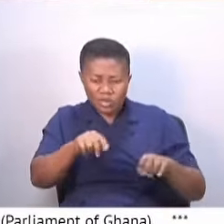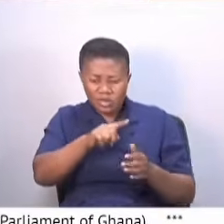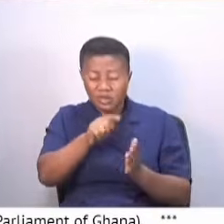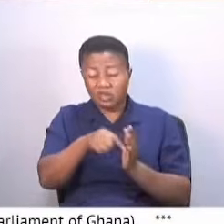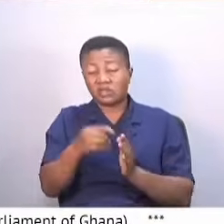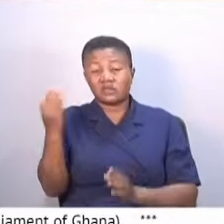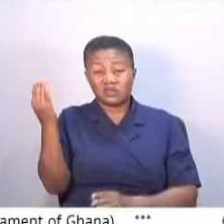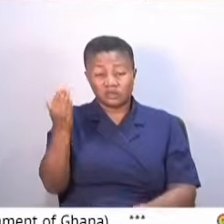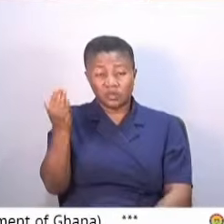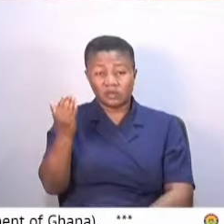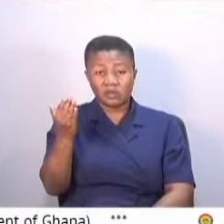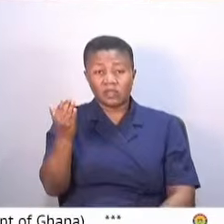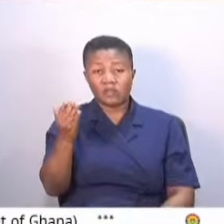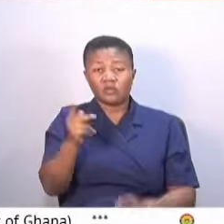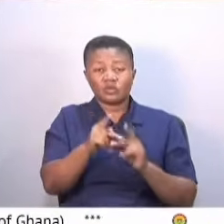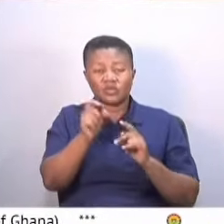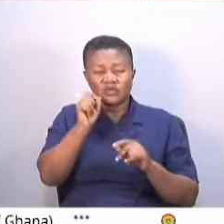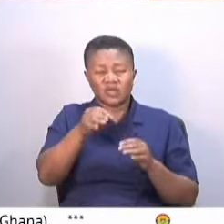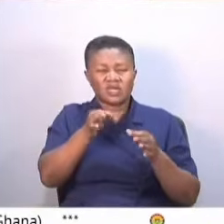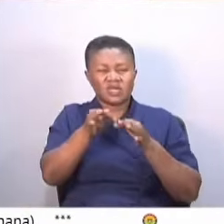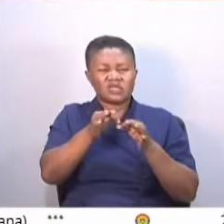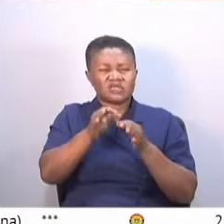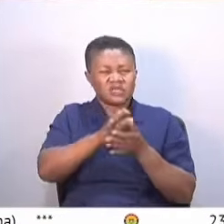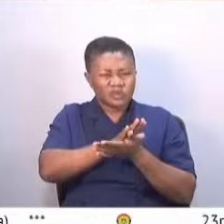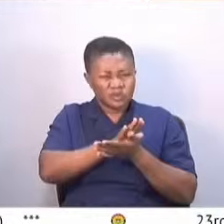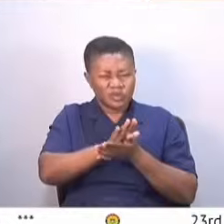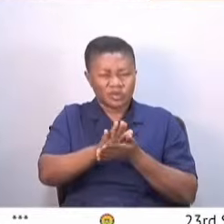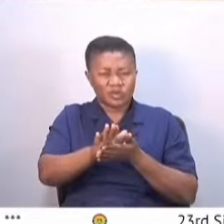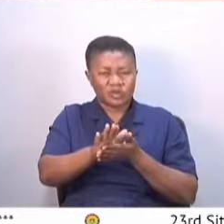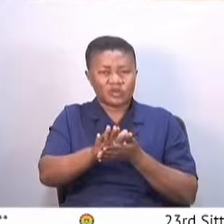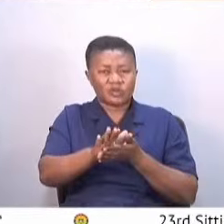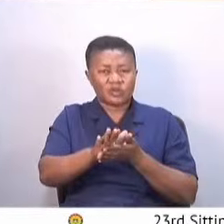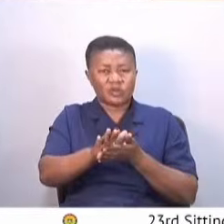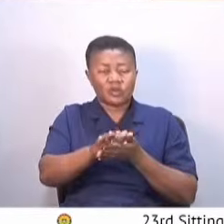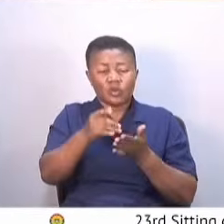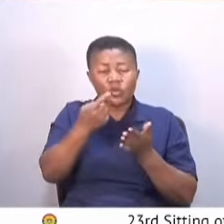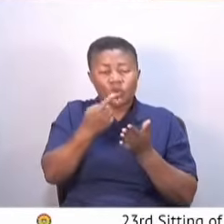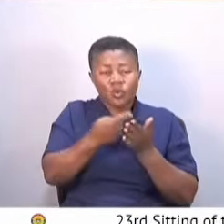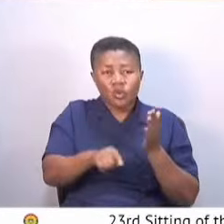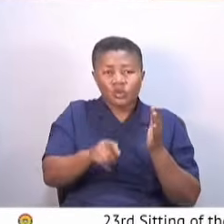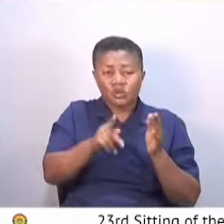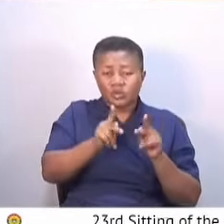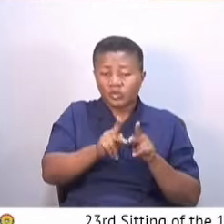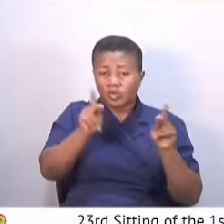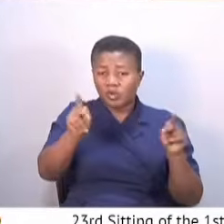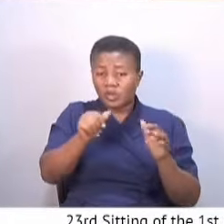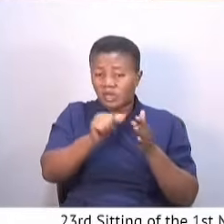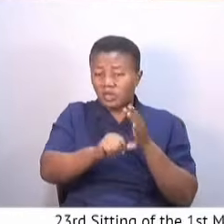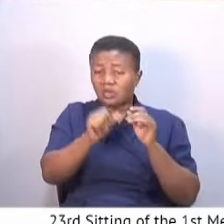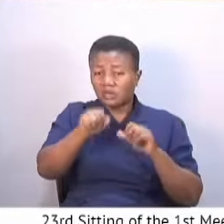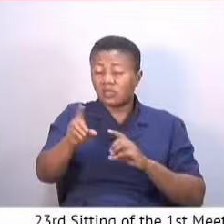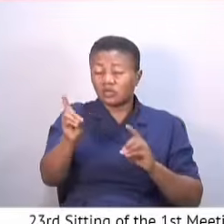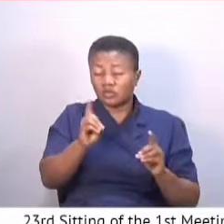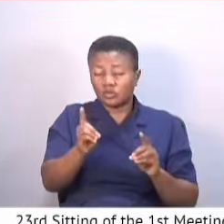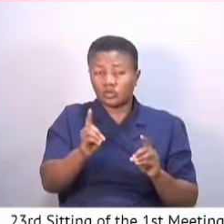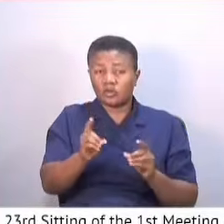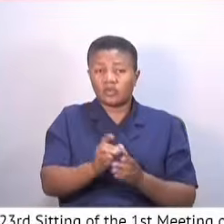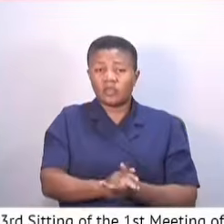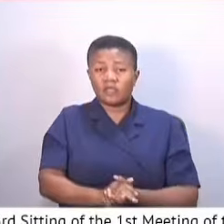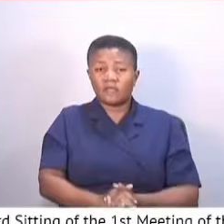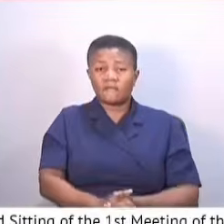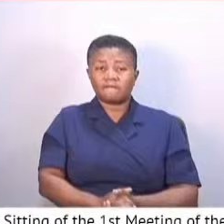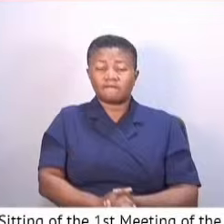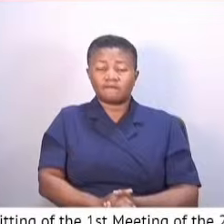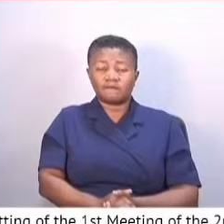if we can get further clarification on that, what public accounts can actually look at a statement. Thank you very much. Any